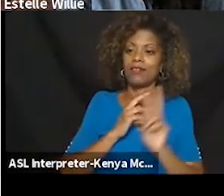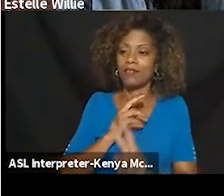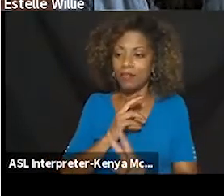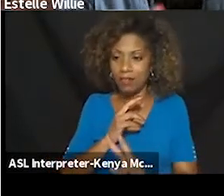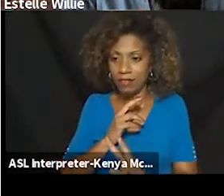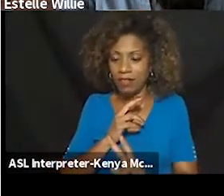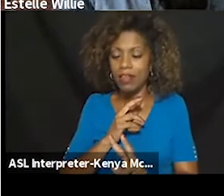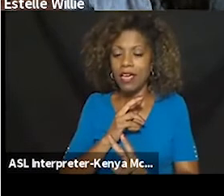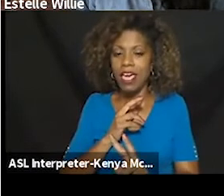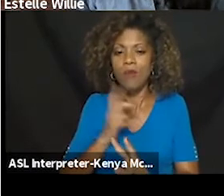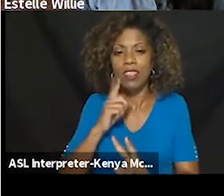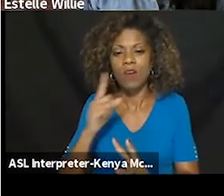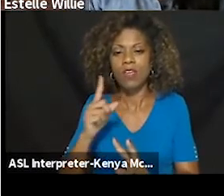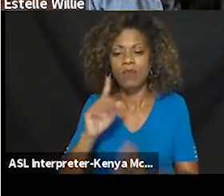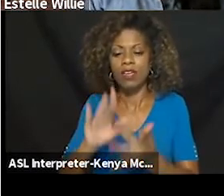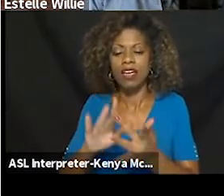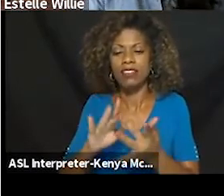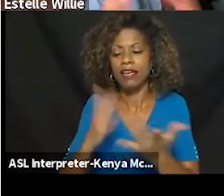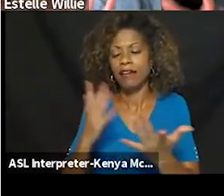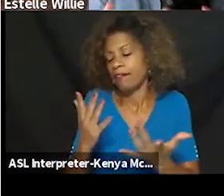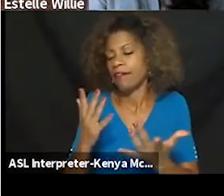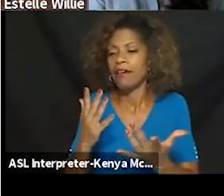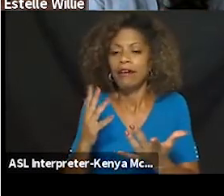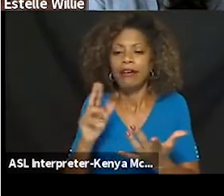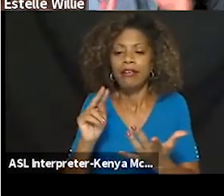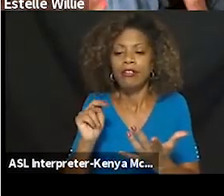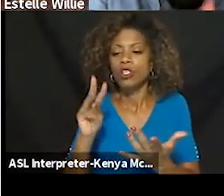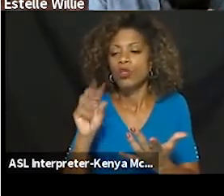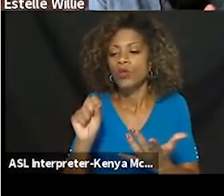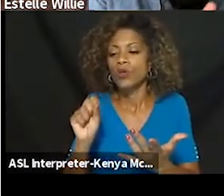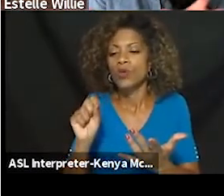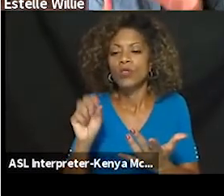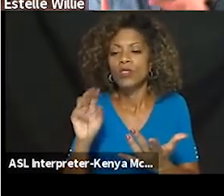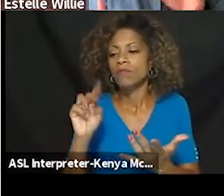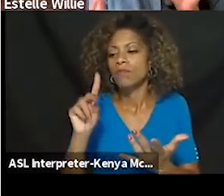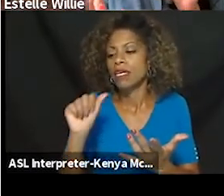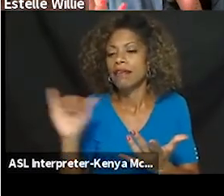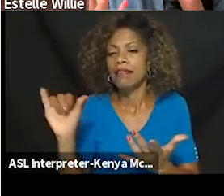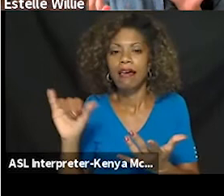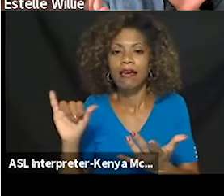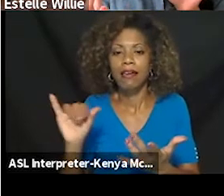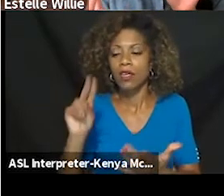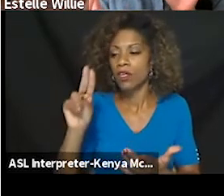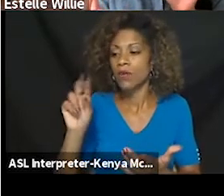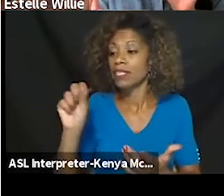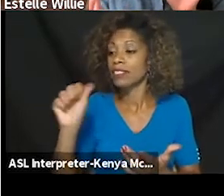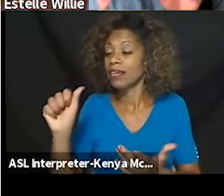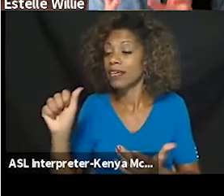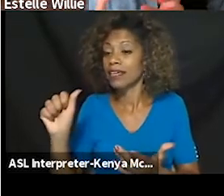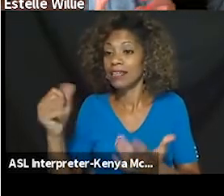Today to reach a wide audience. So those are the two things. And that was happening, remember, during